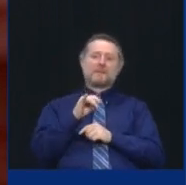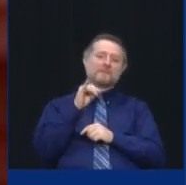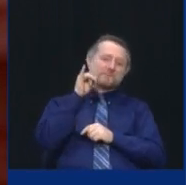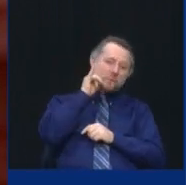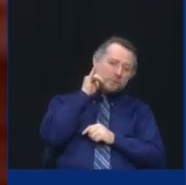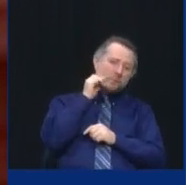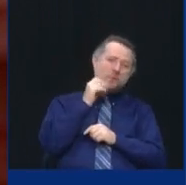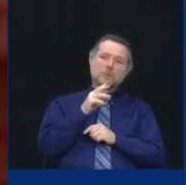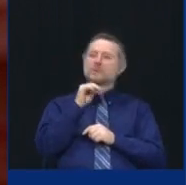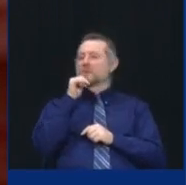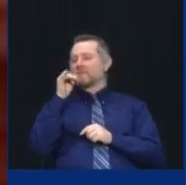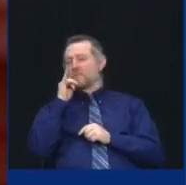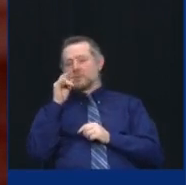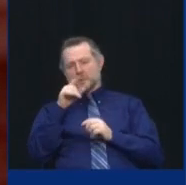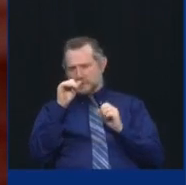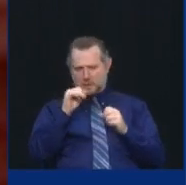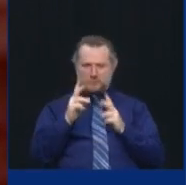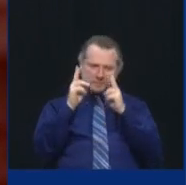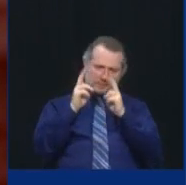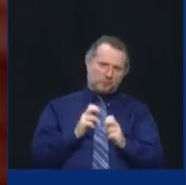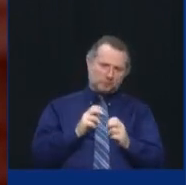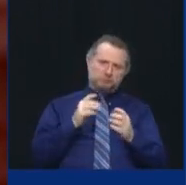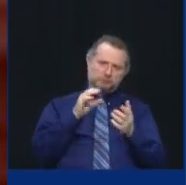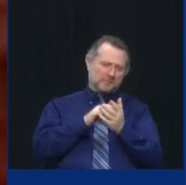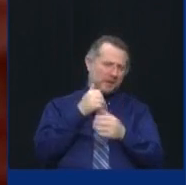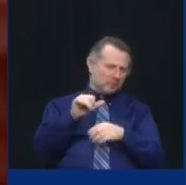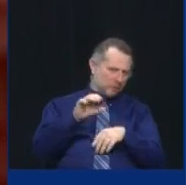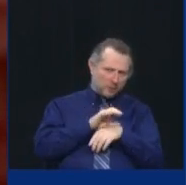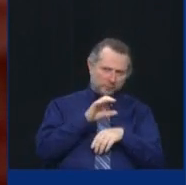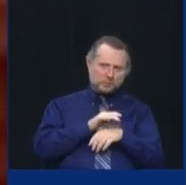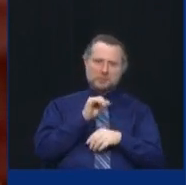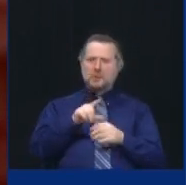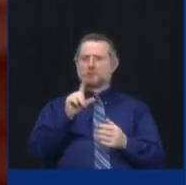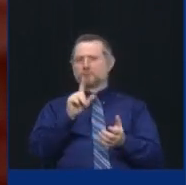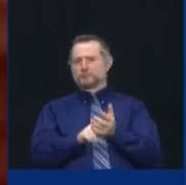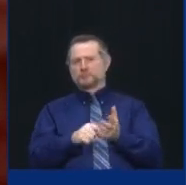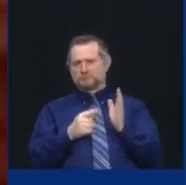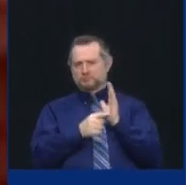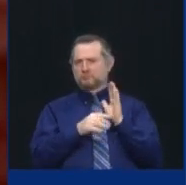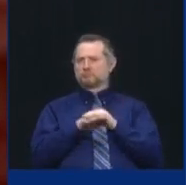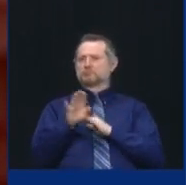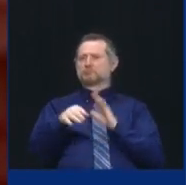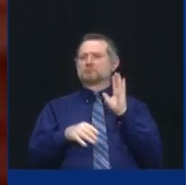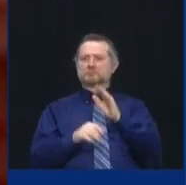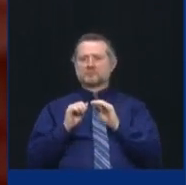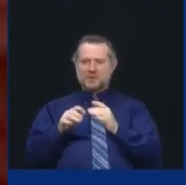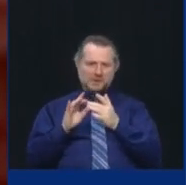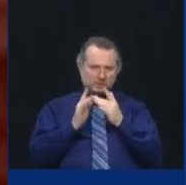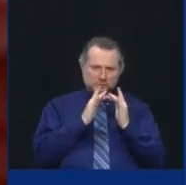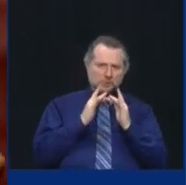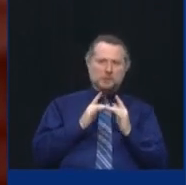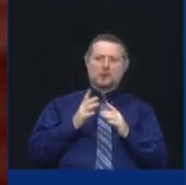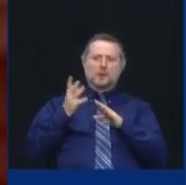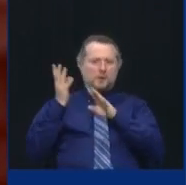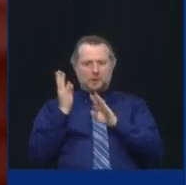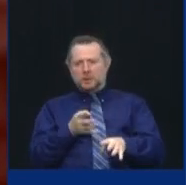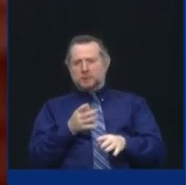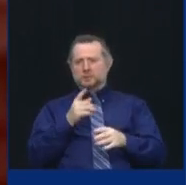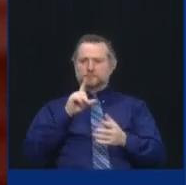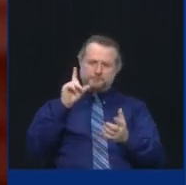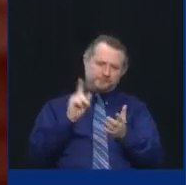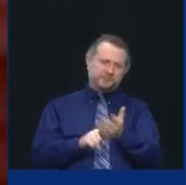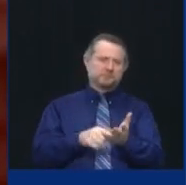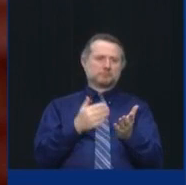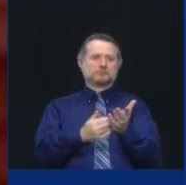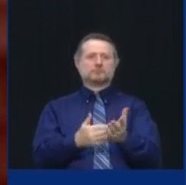available, you could also get it on any computer, and you can print it out. So you'll be able to just get online, get your electronic